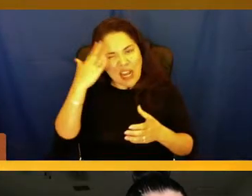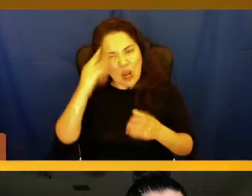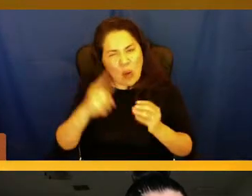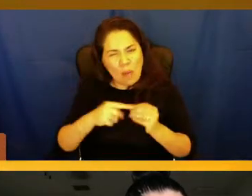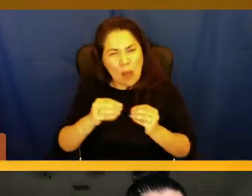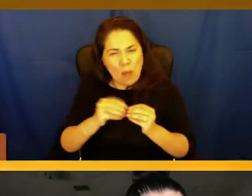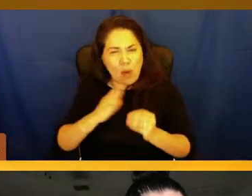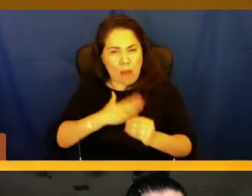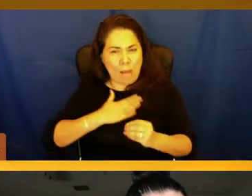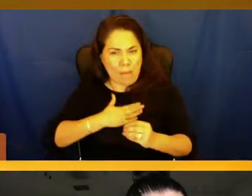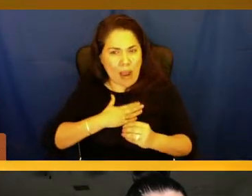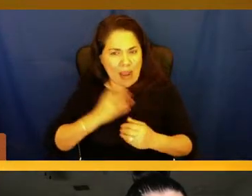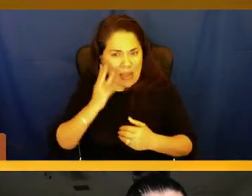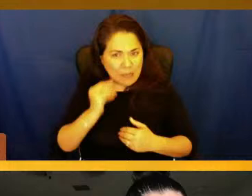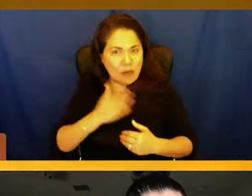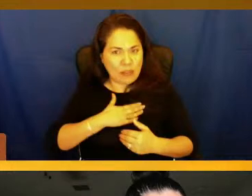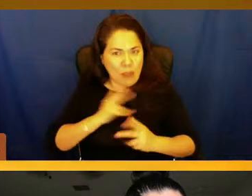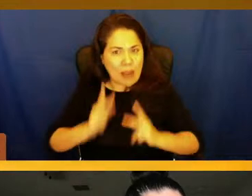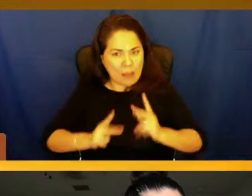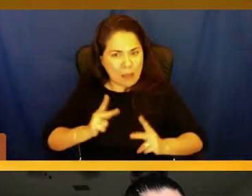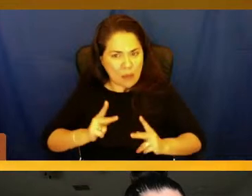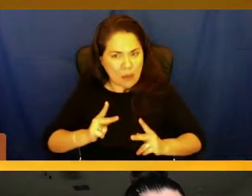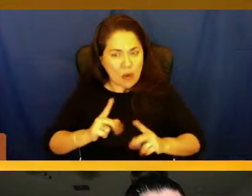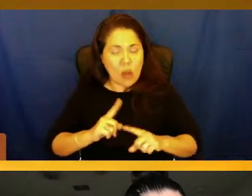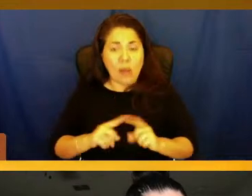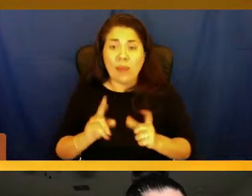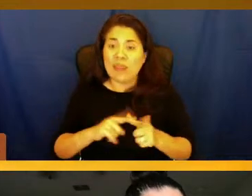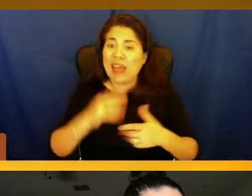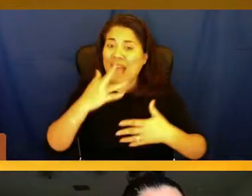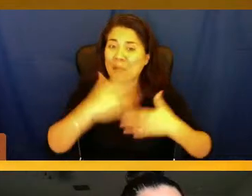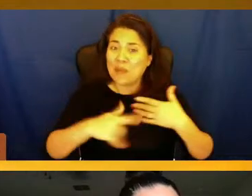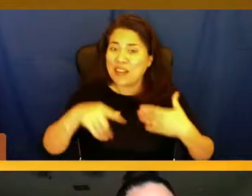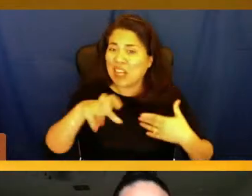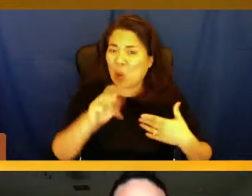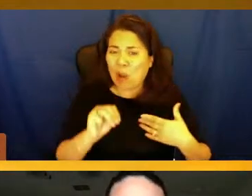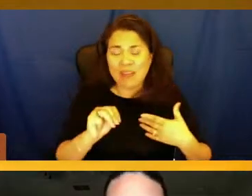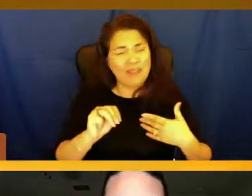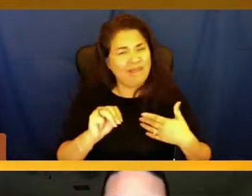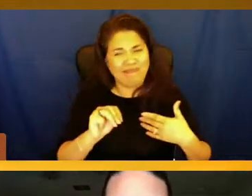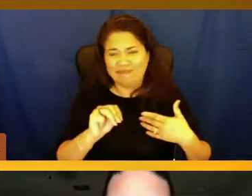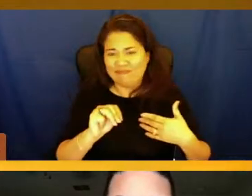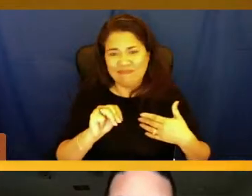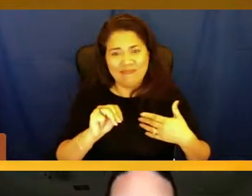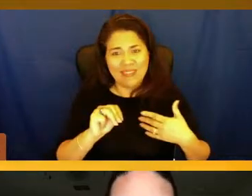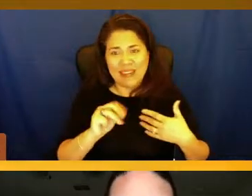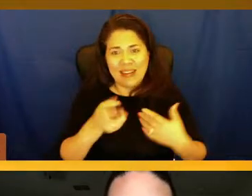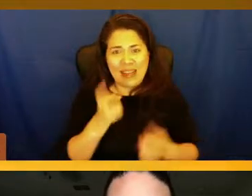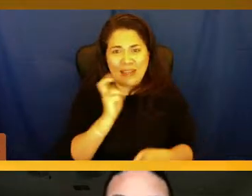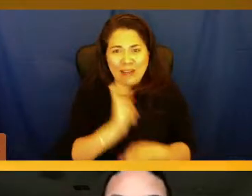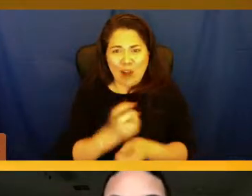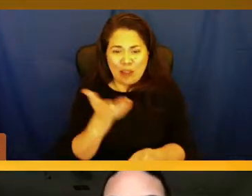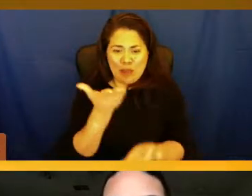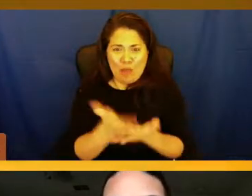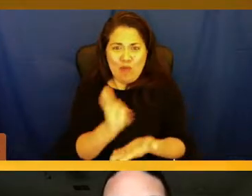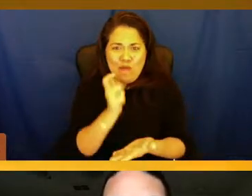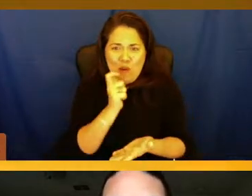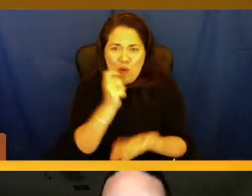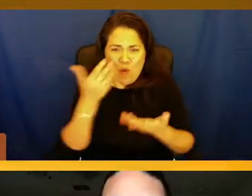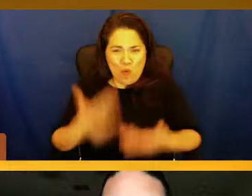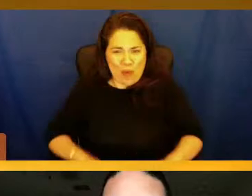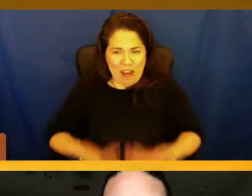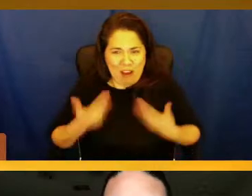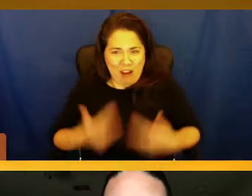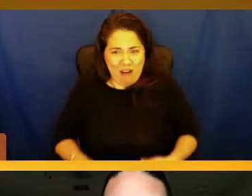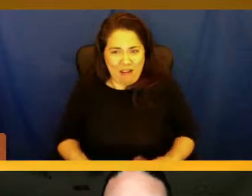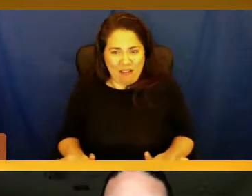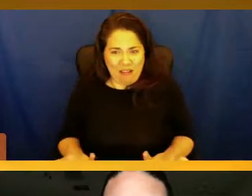but yeah, even without blood quantum, it's very difficult to determine who we are.